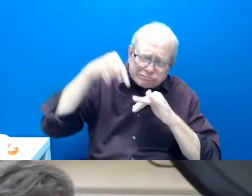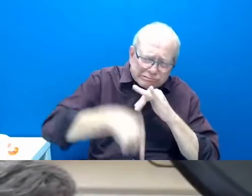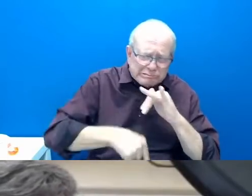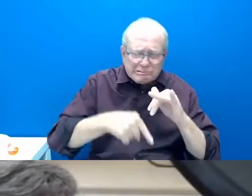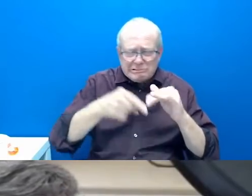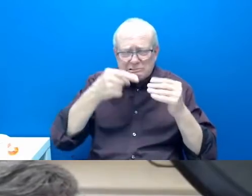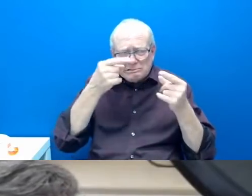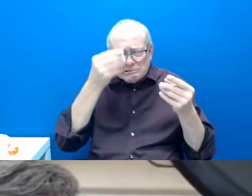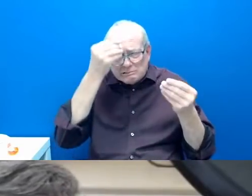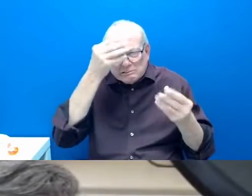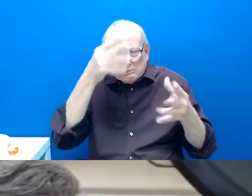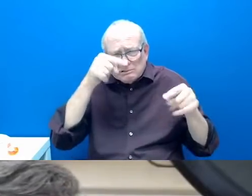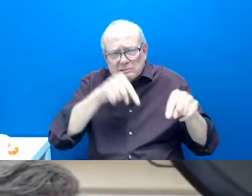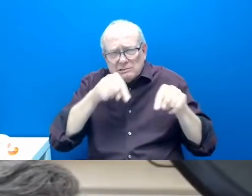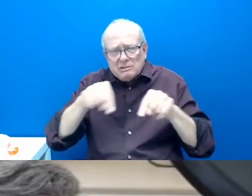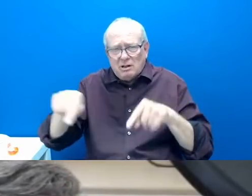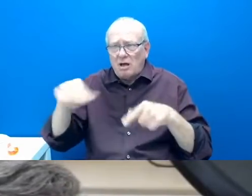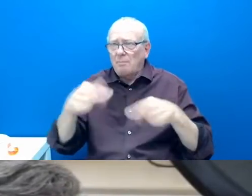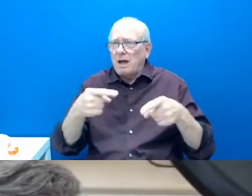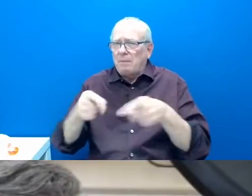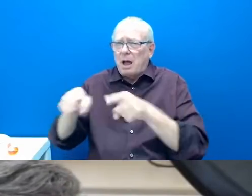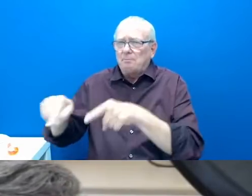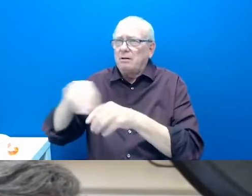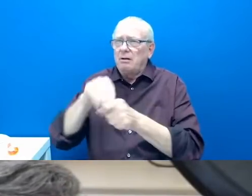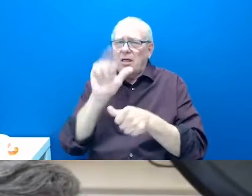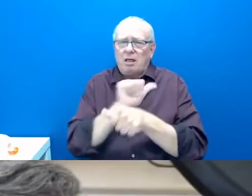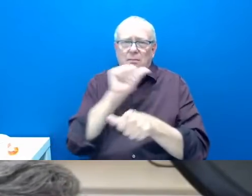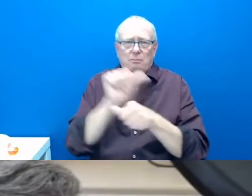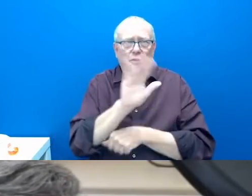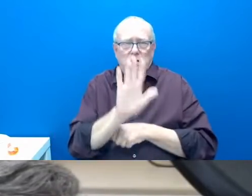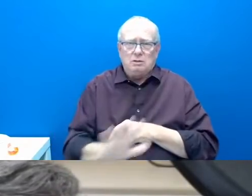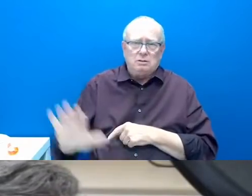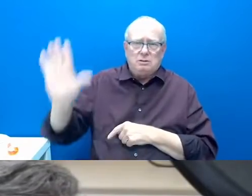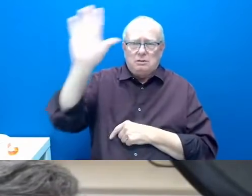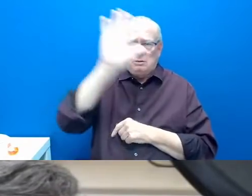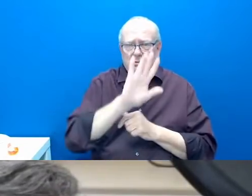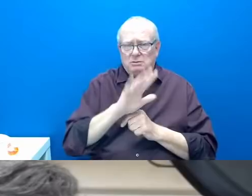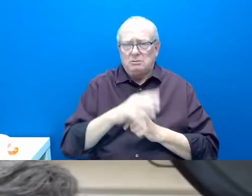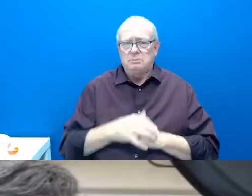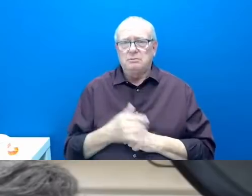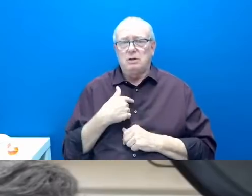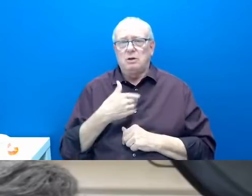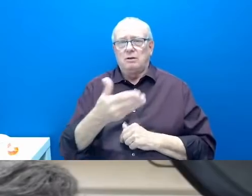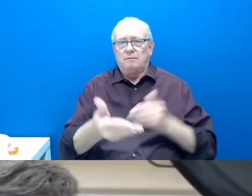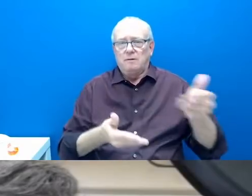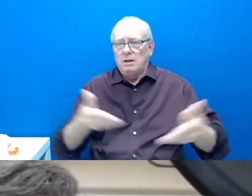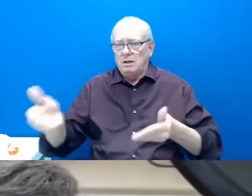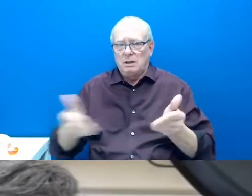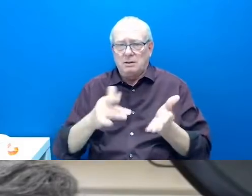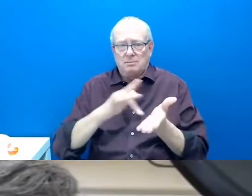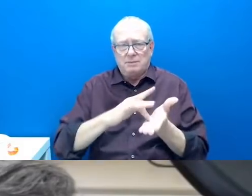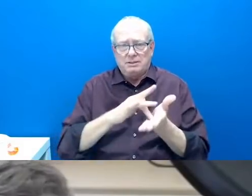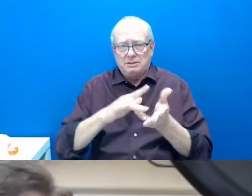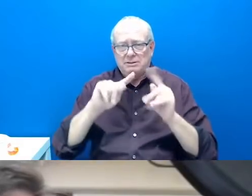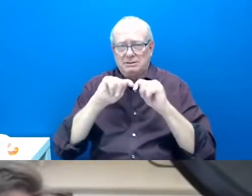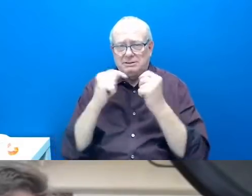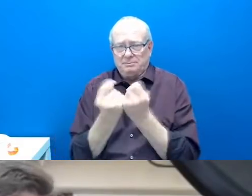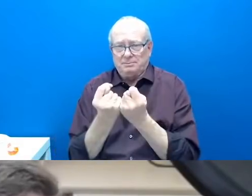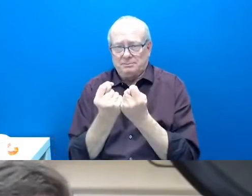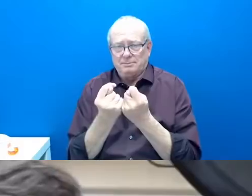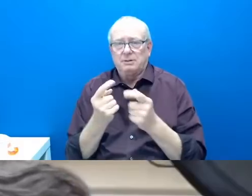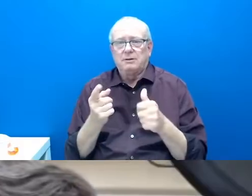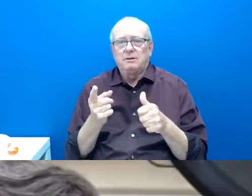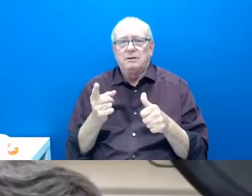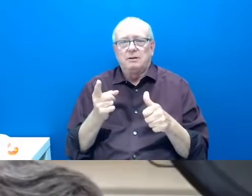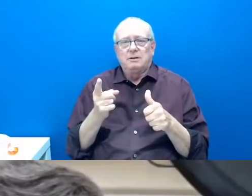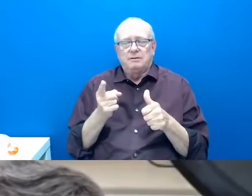happenings in our province during this conversation today. And before I bring the rest of our medical team in for